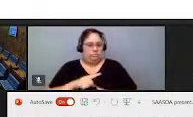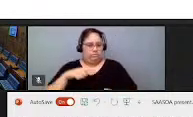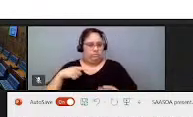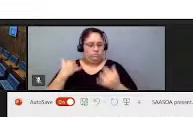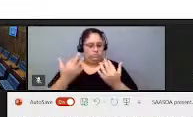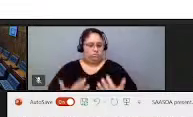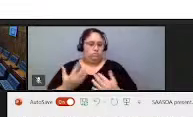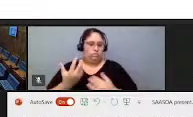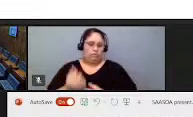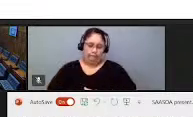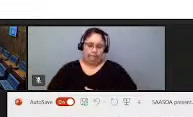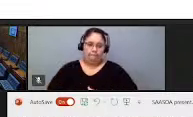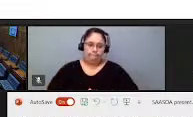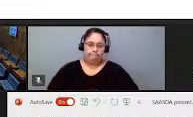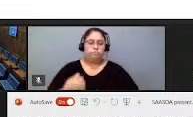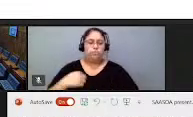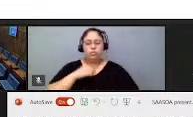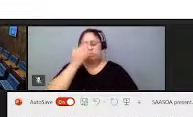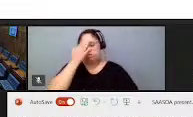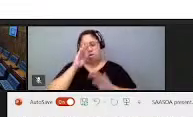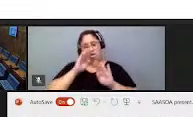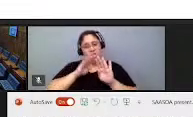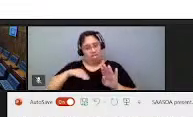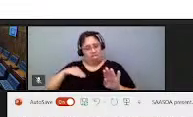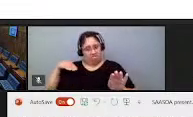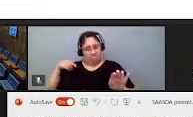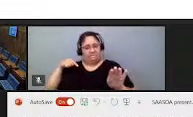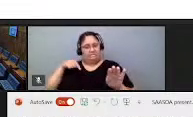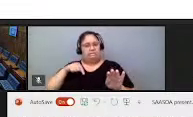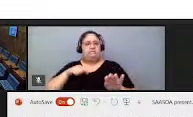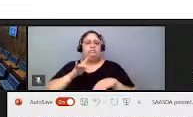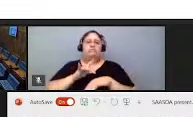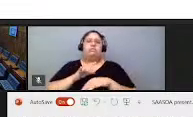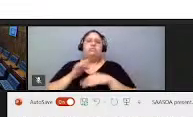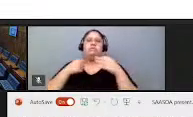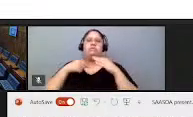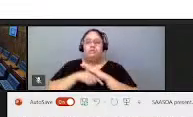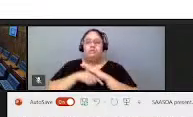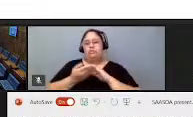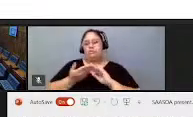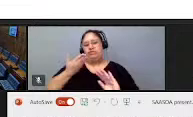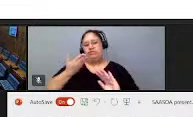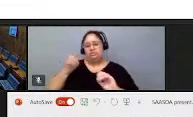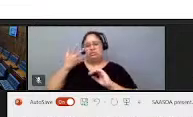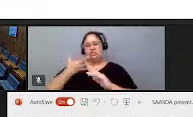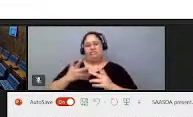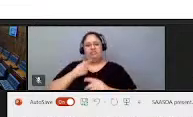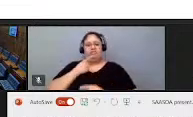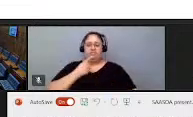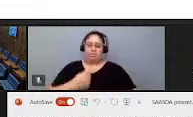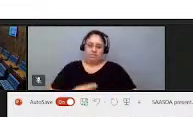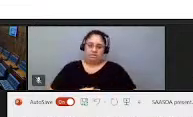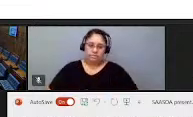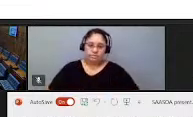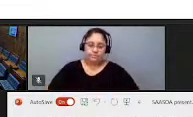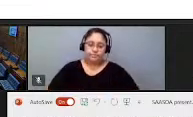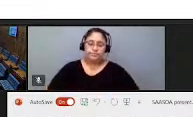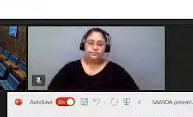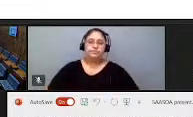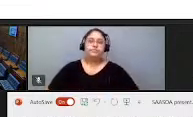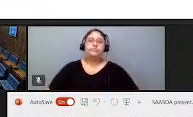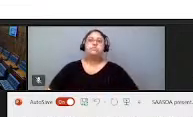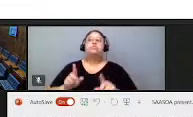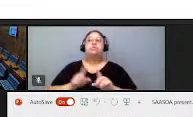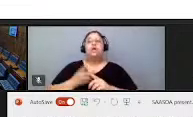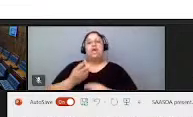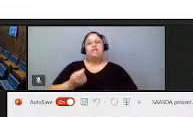terminal um we all know that the congestion which has been touched on by previous presenters as well and obviously there's also a